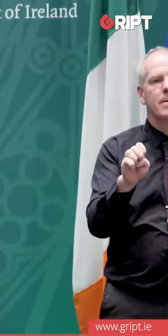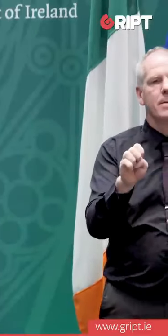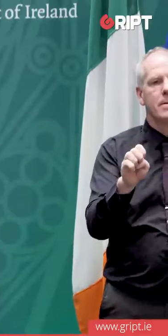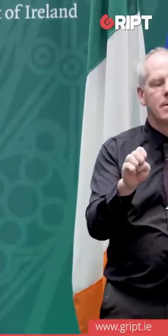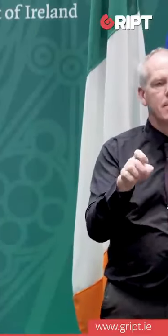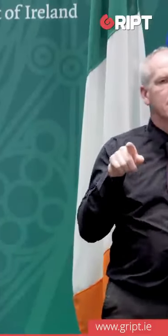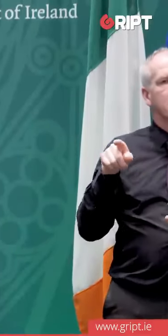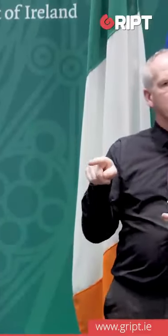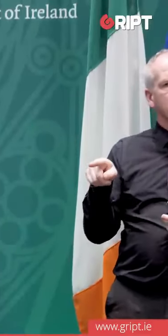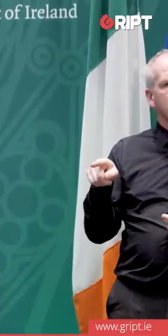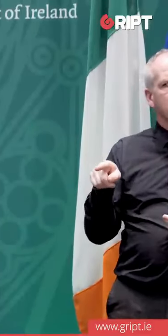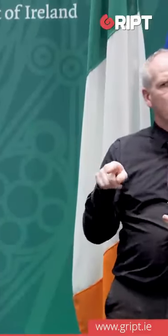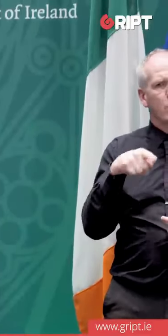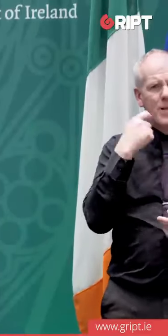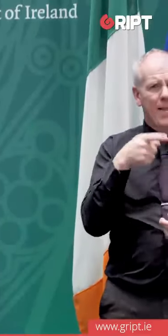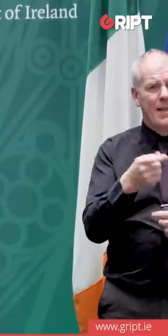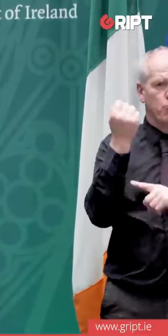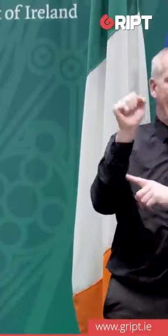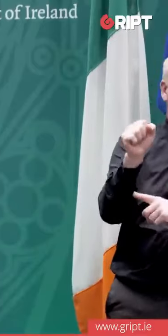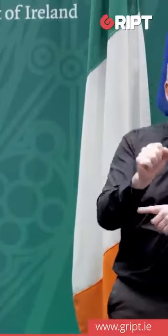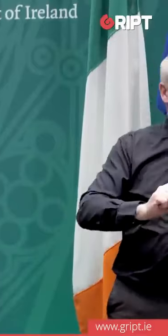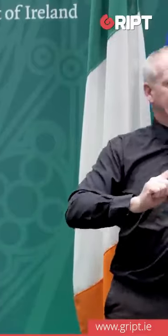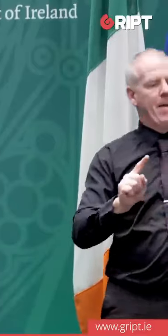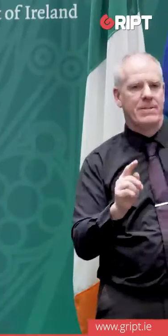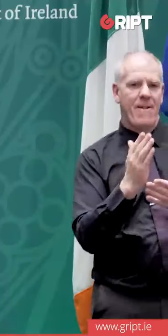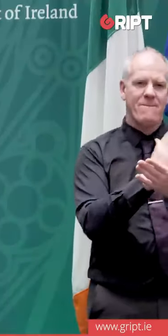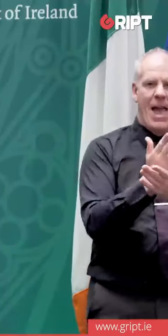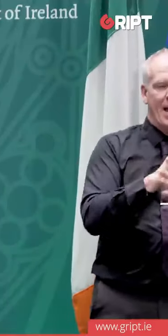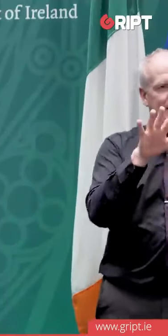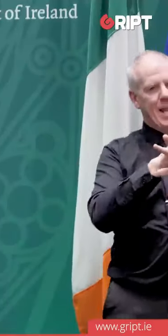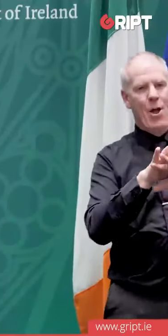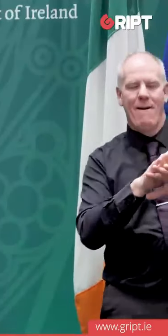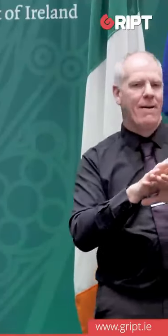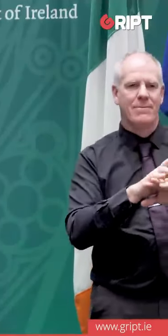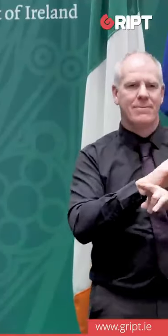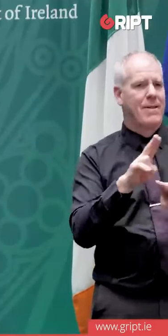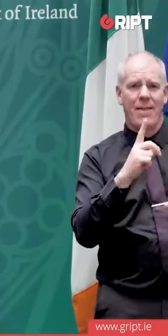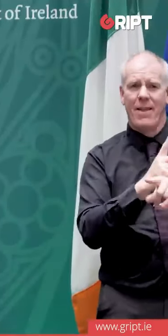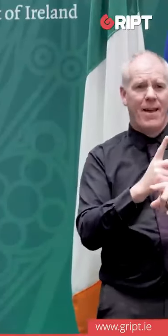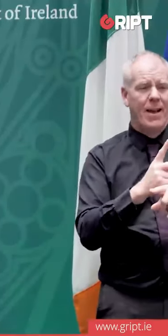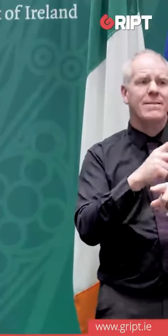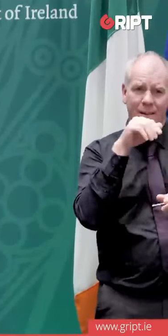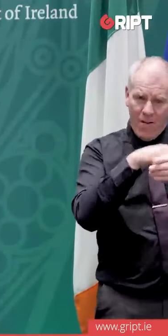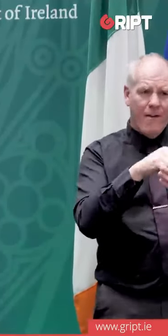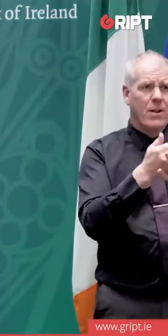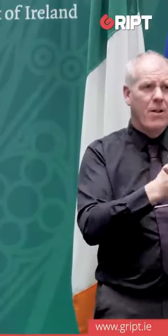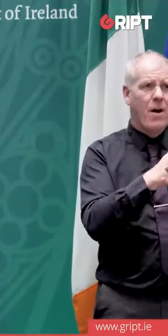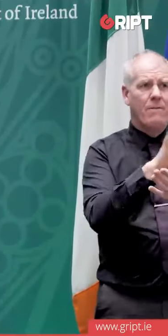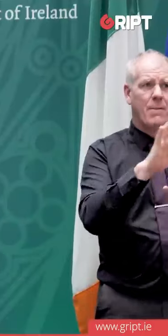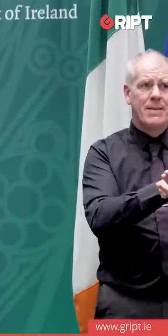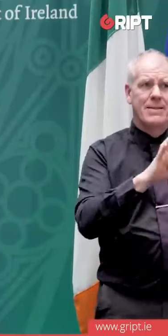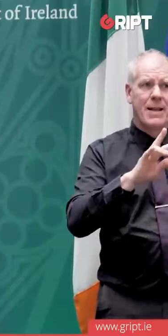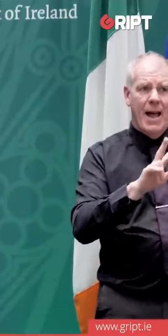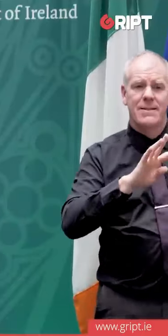politics in this day and age is about. Politics today is a collection of out of touch, over educated, bought and sold elitists who see their job as not representing